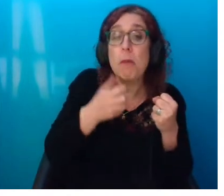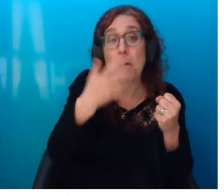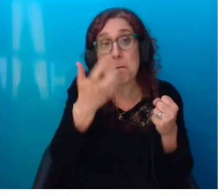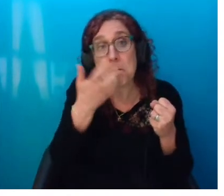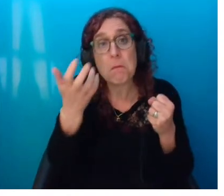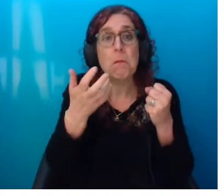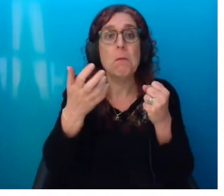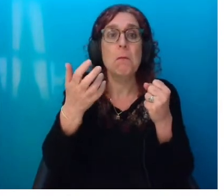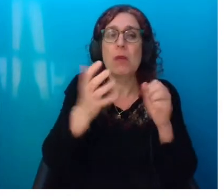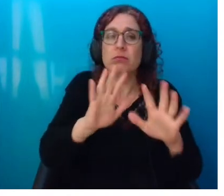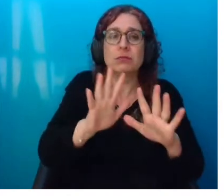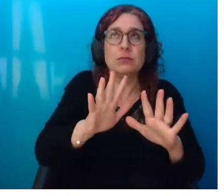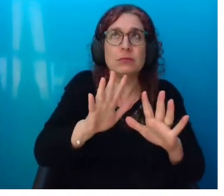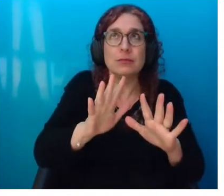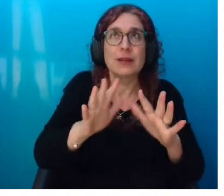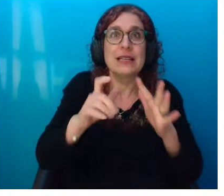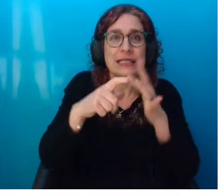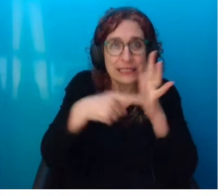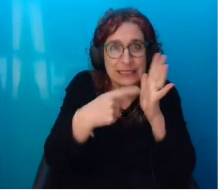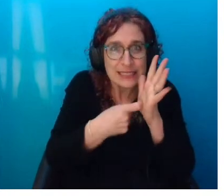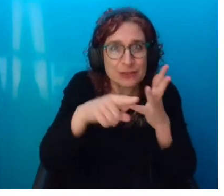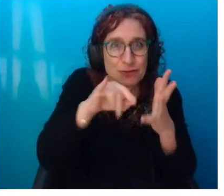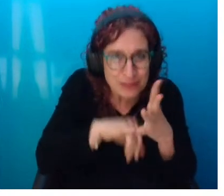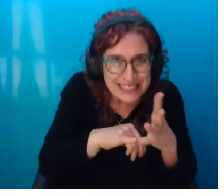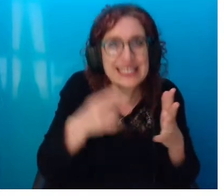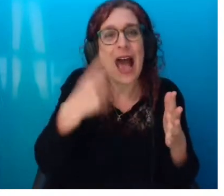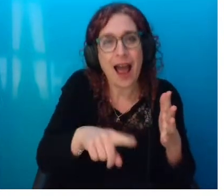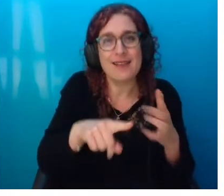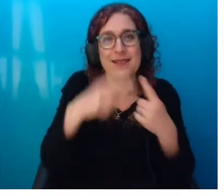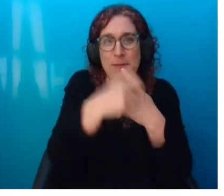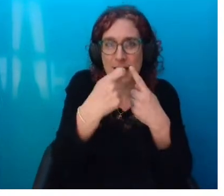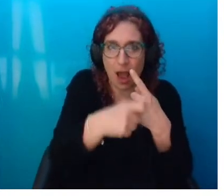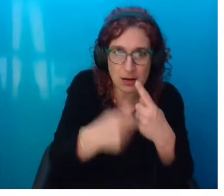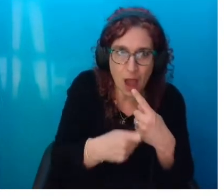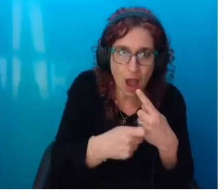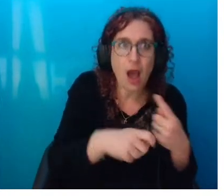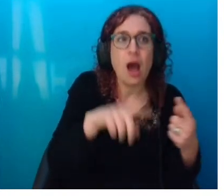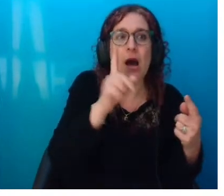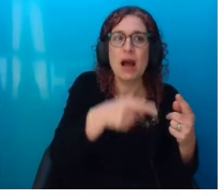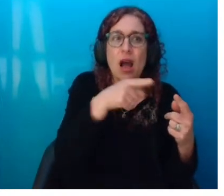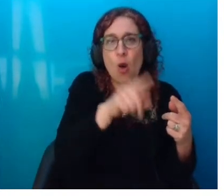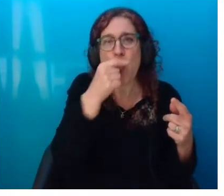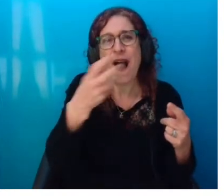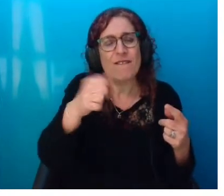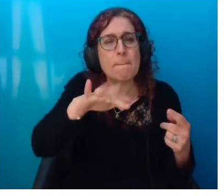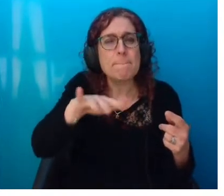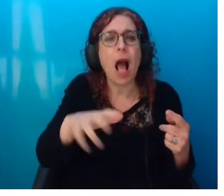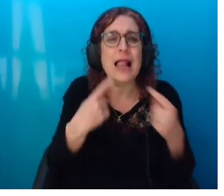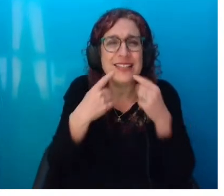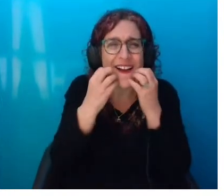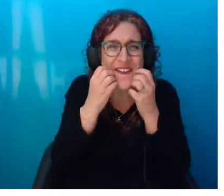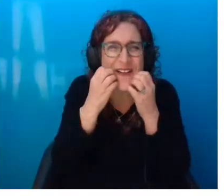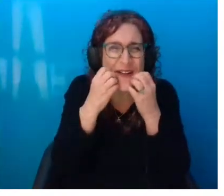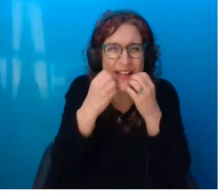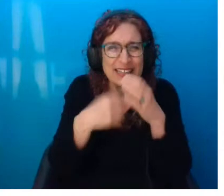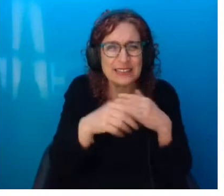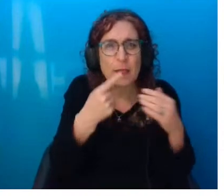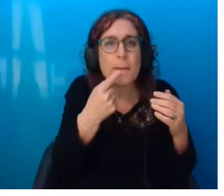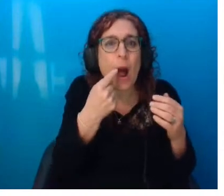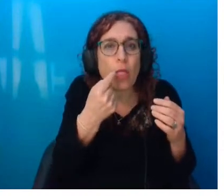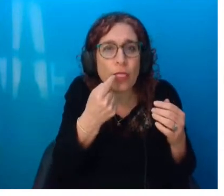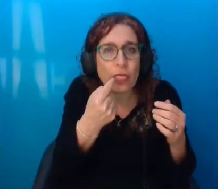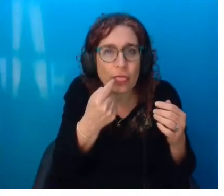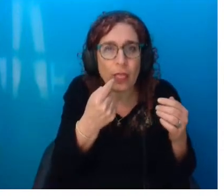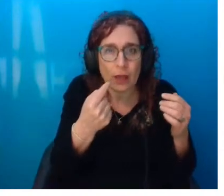reactions are very mild, generally, itching or tingling in the mouth. And a very interesting thing about this is